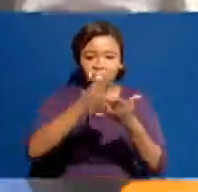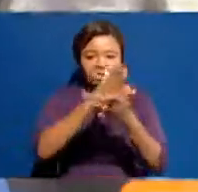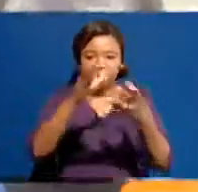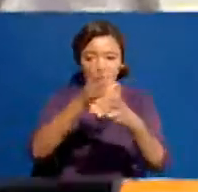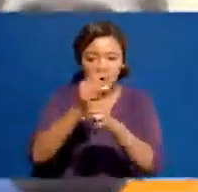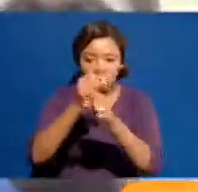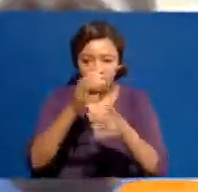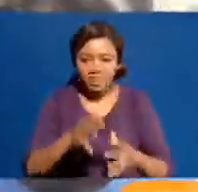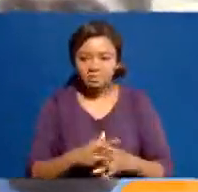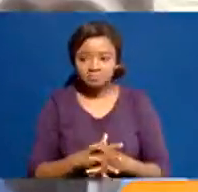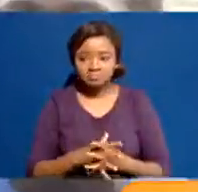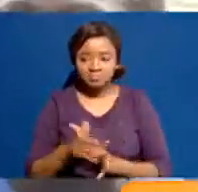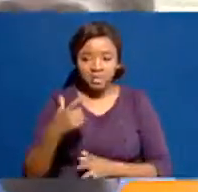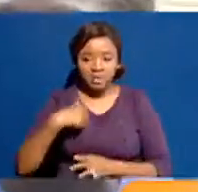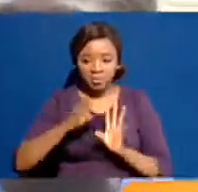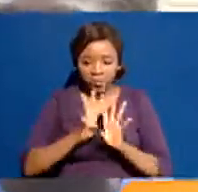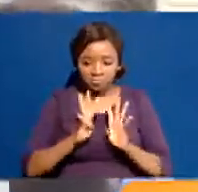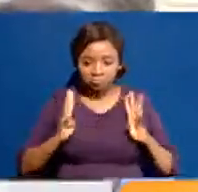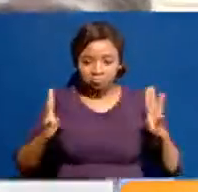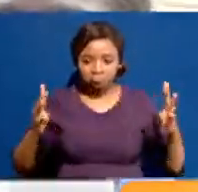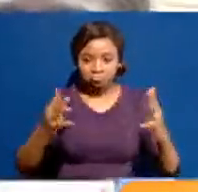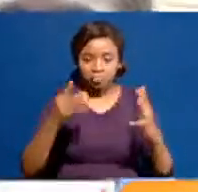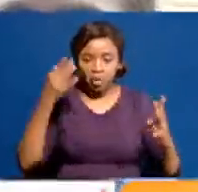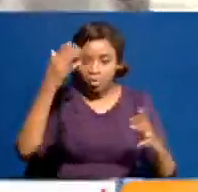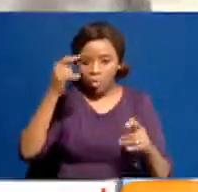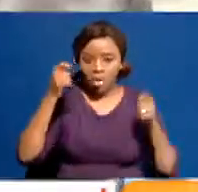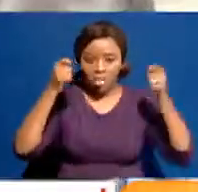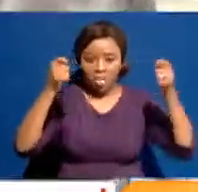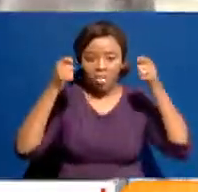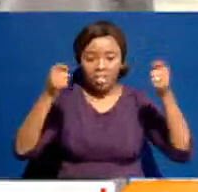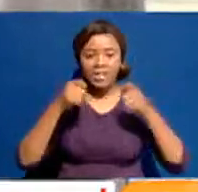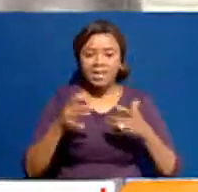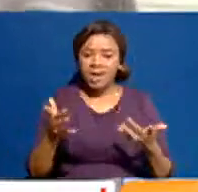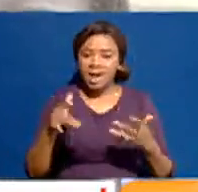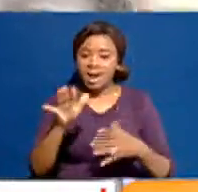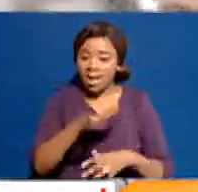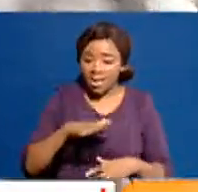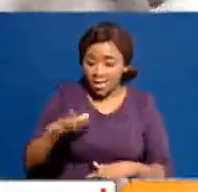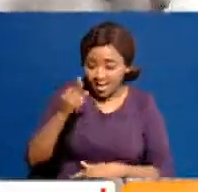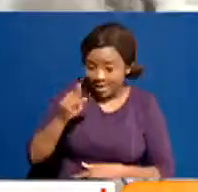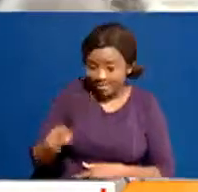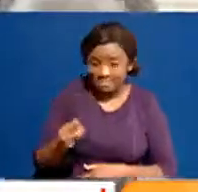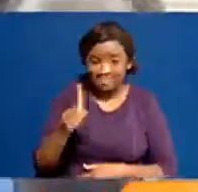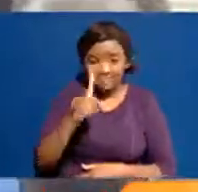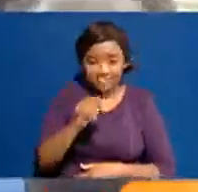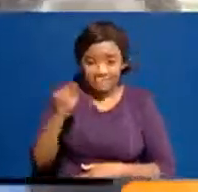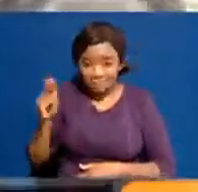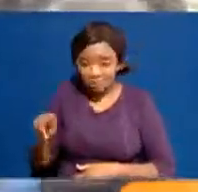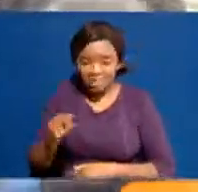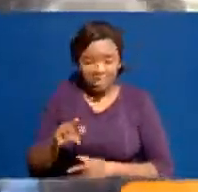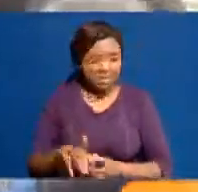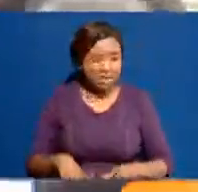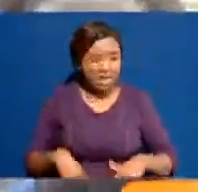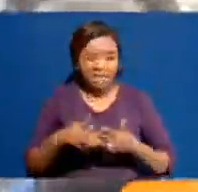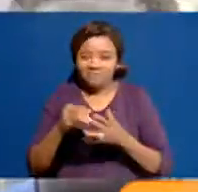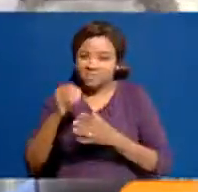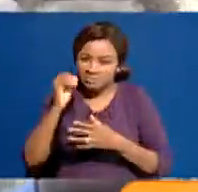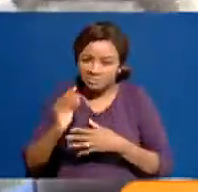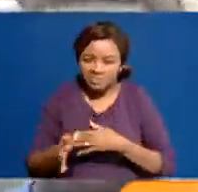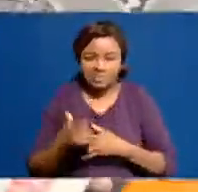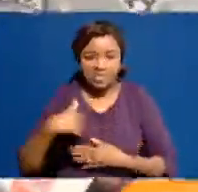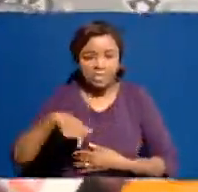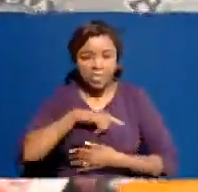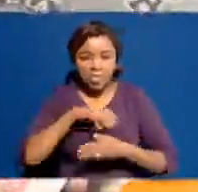shareholders. Tumejisanya hapa kwa sababu uchumi ni mbaya hapa Trans Nzoia. Sisi tumechoka. Vijana